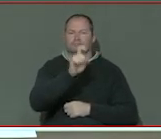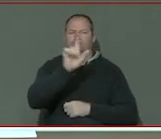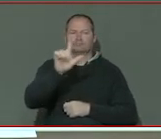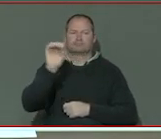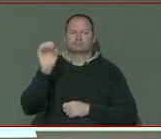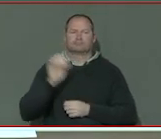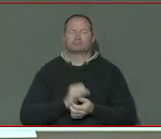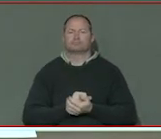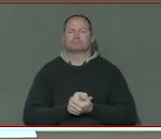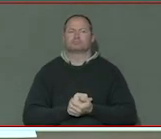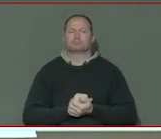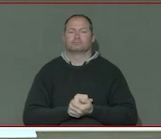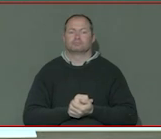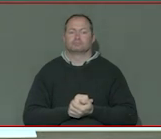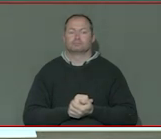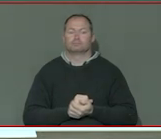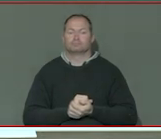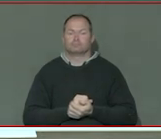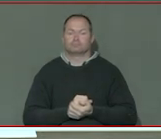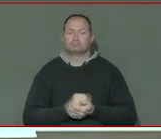I just wanted to check if you're awake.